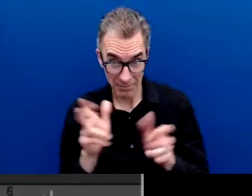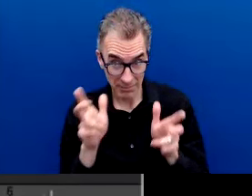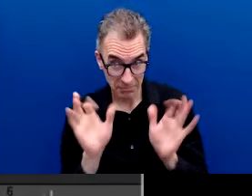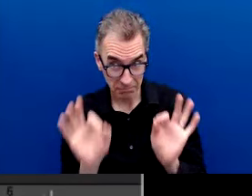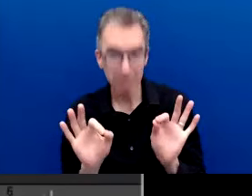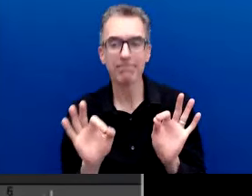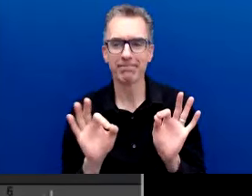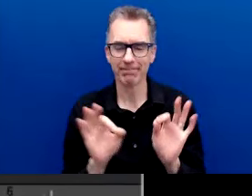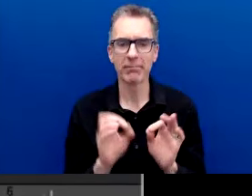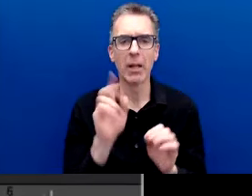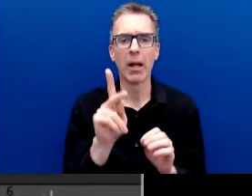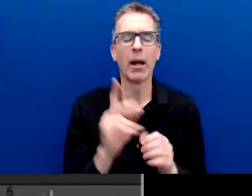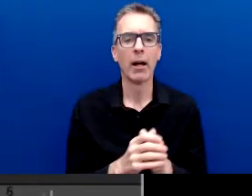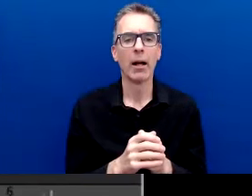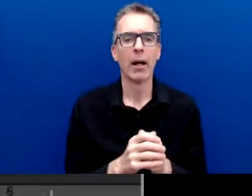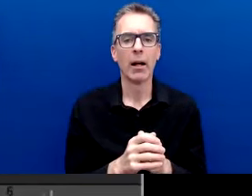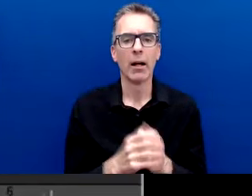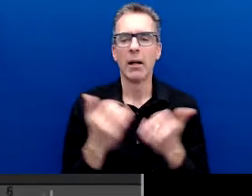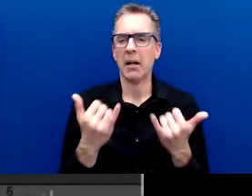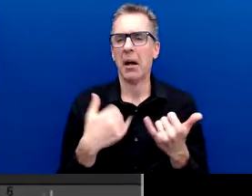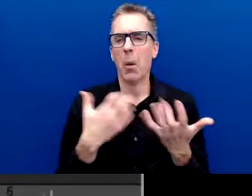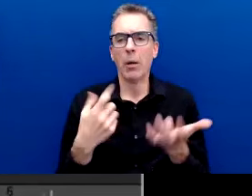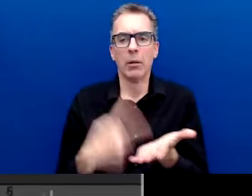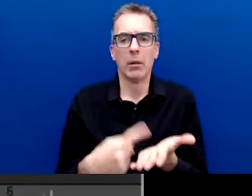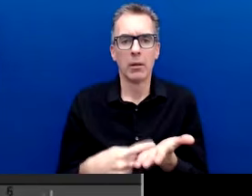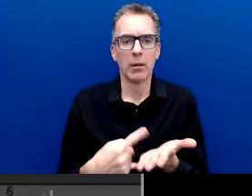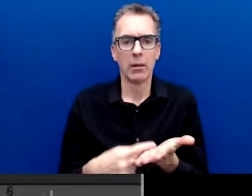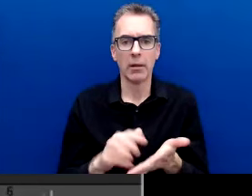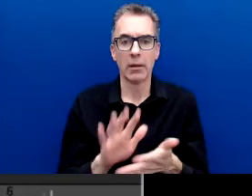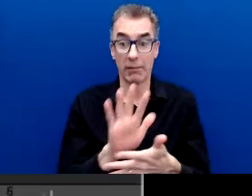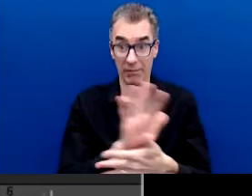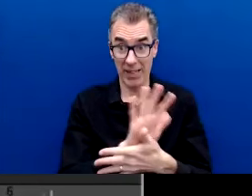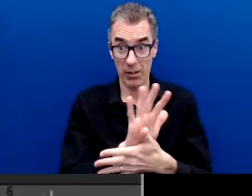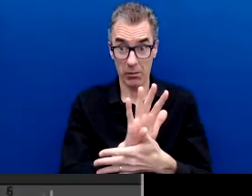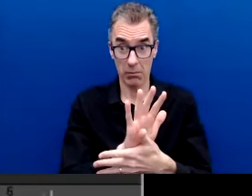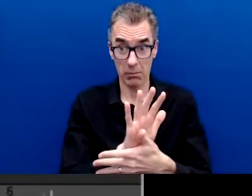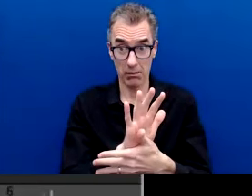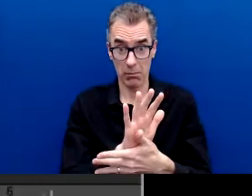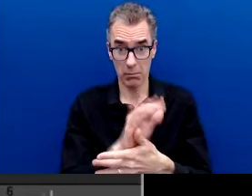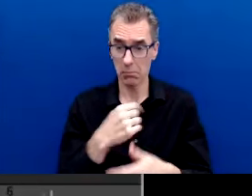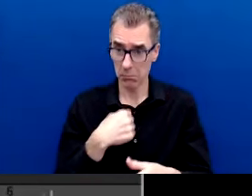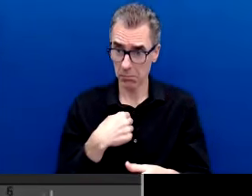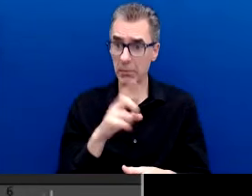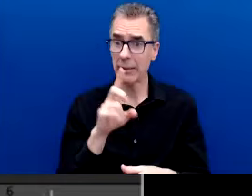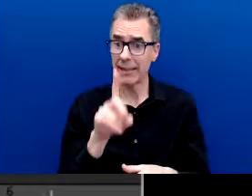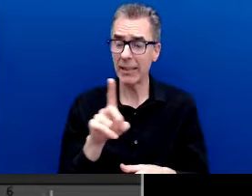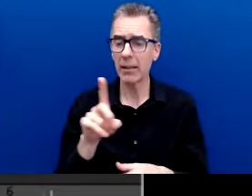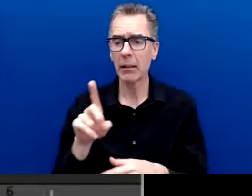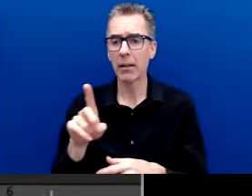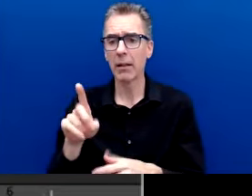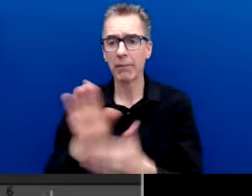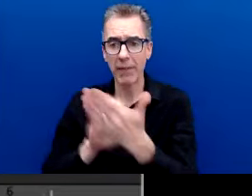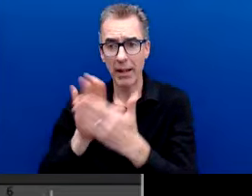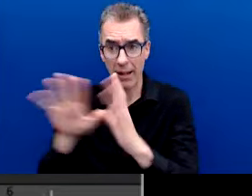So what I'd like to share is what I would call a video that I've used in a face-to-face class, but you could show